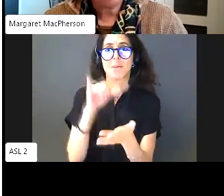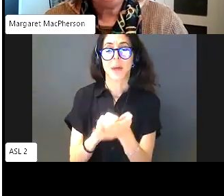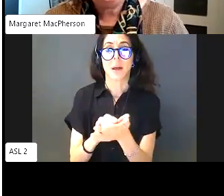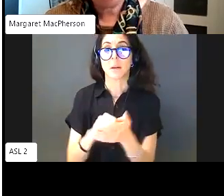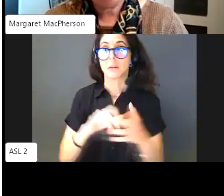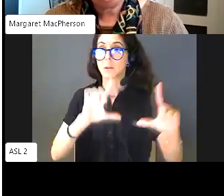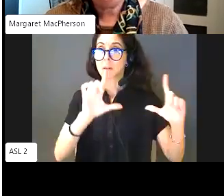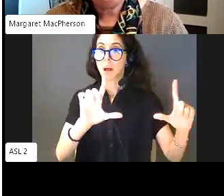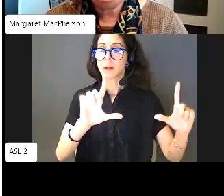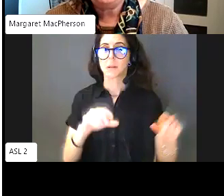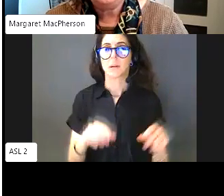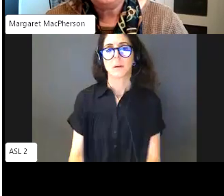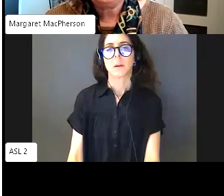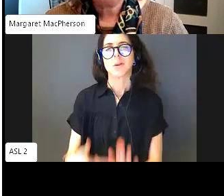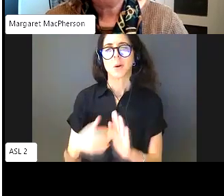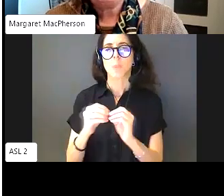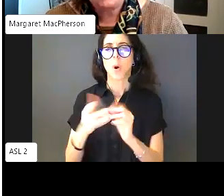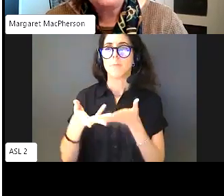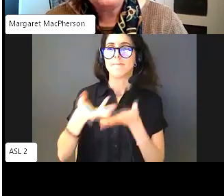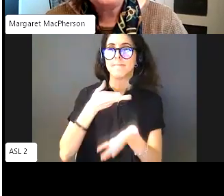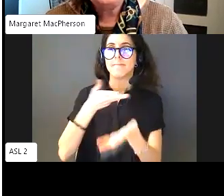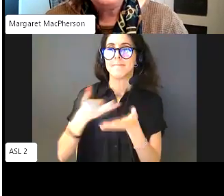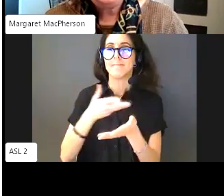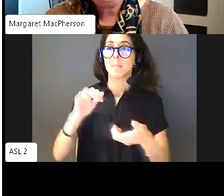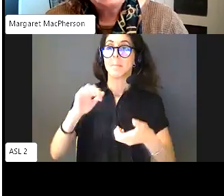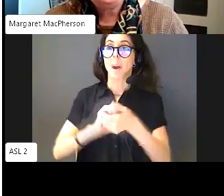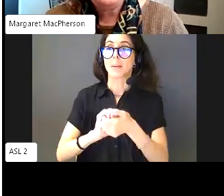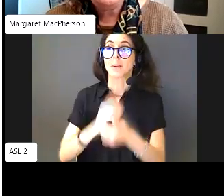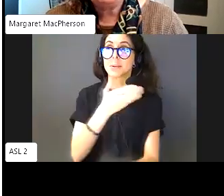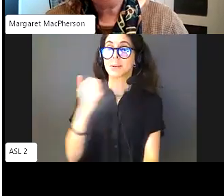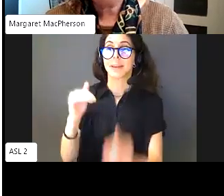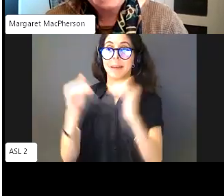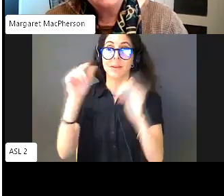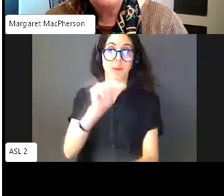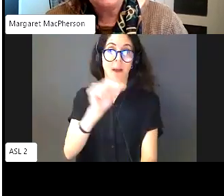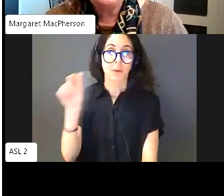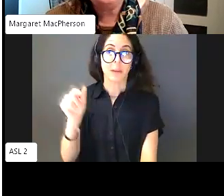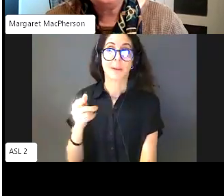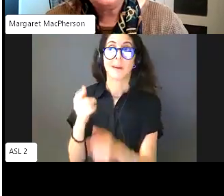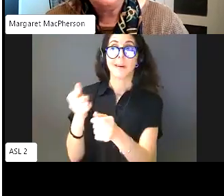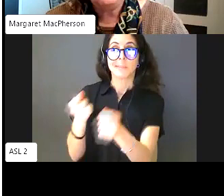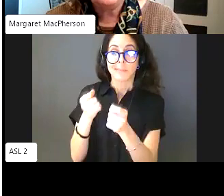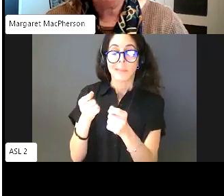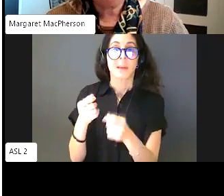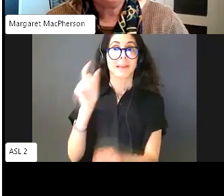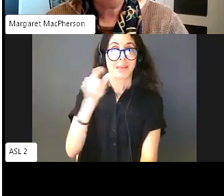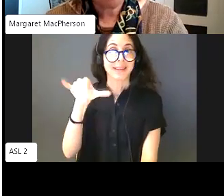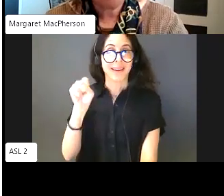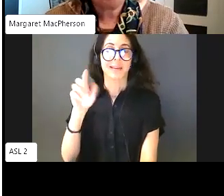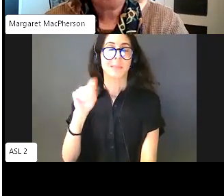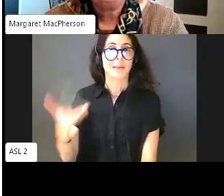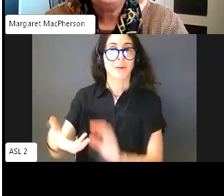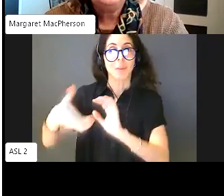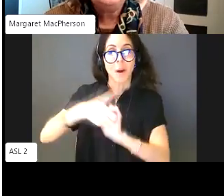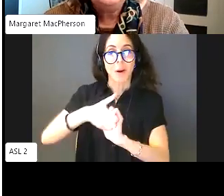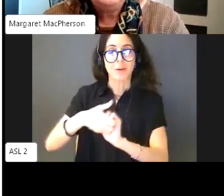are about a dialogue with our government partners, engaging governments as partners in the work of